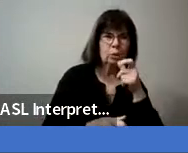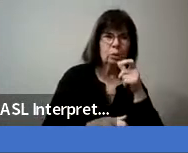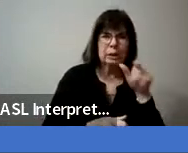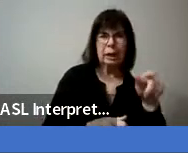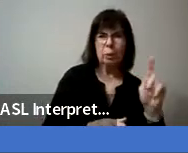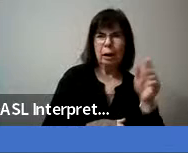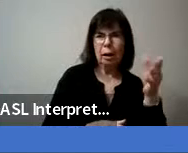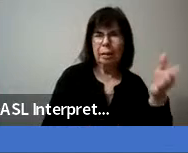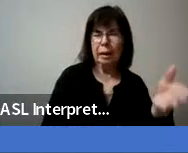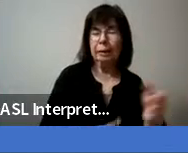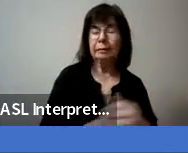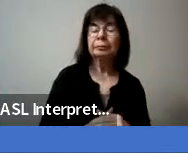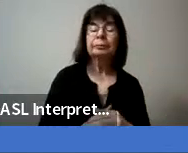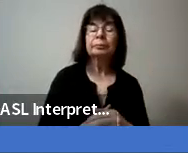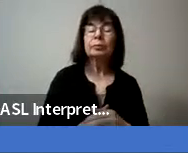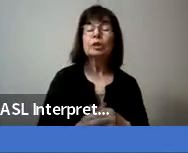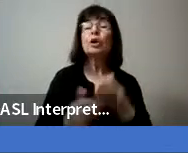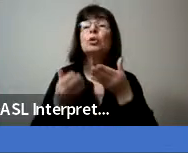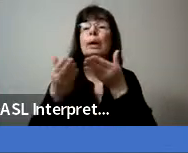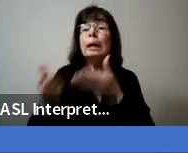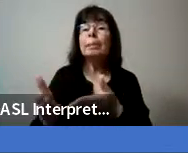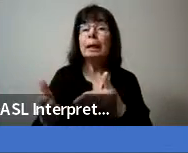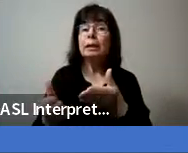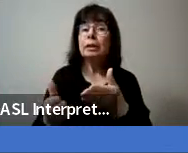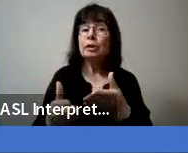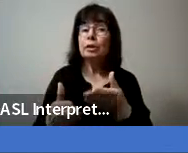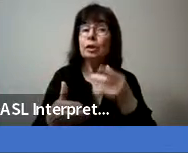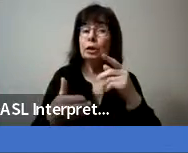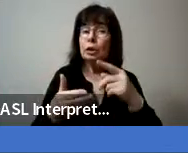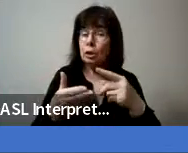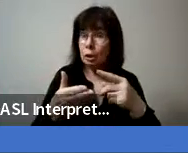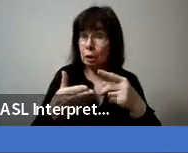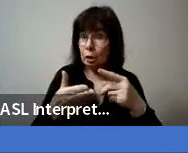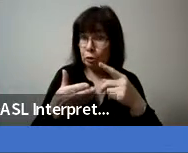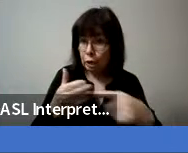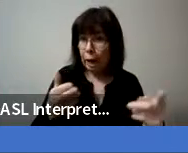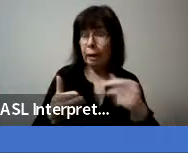that they check their mail if they do choose to pick it up from one of our offices.